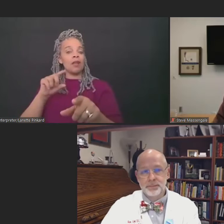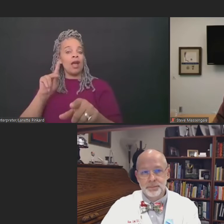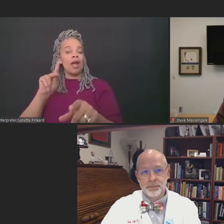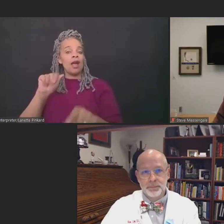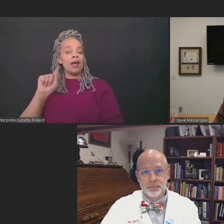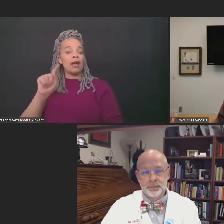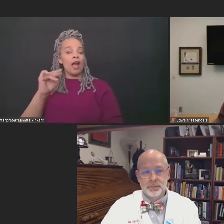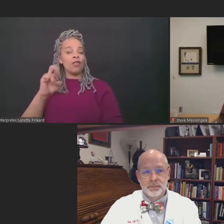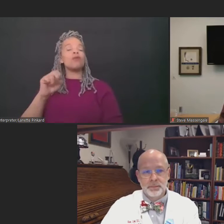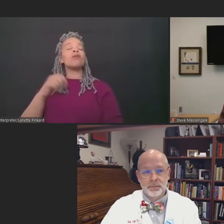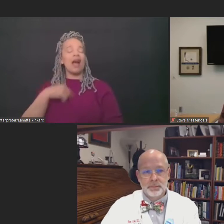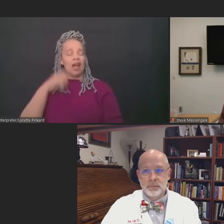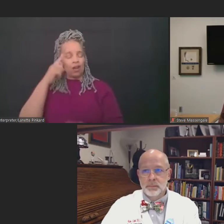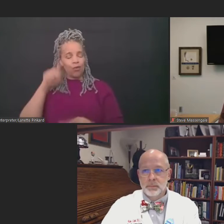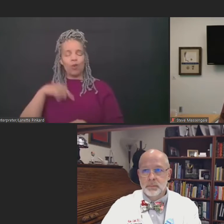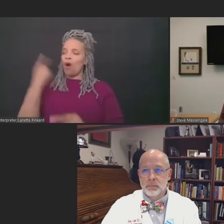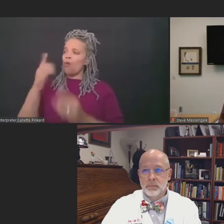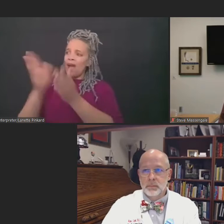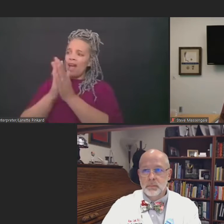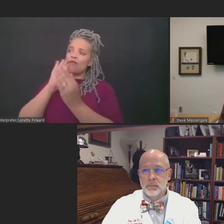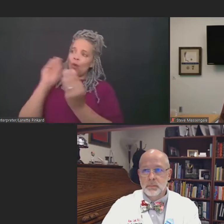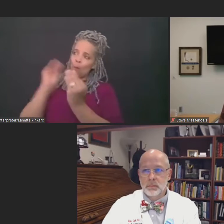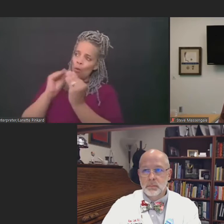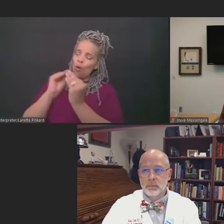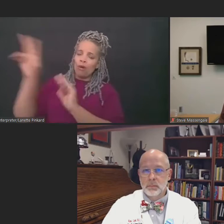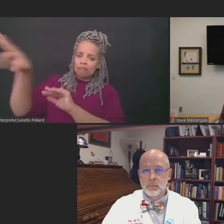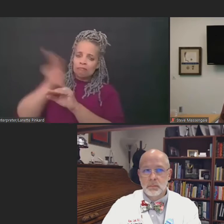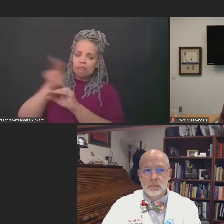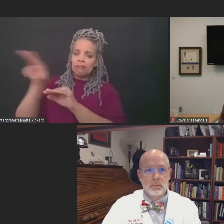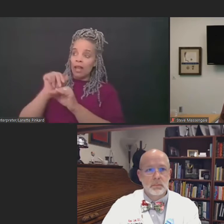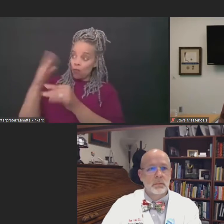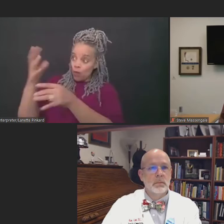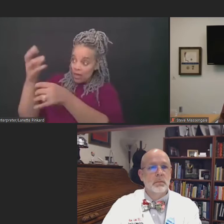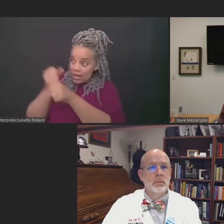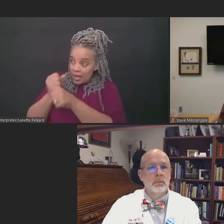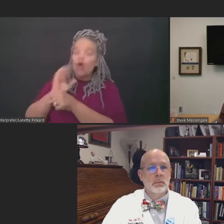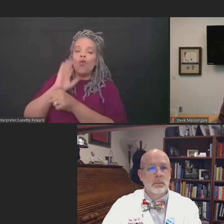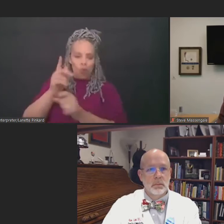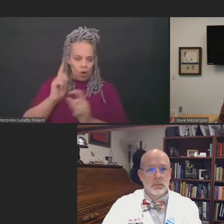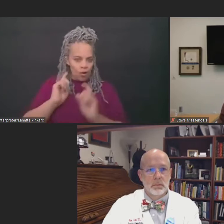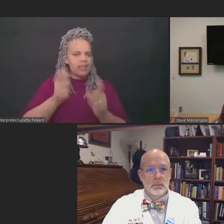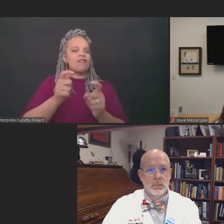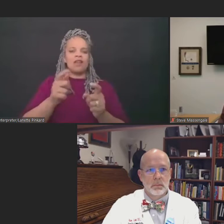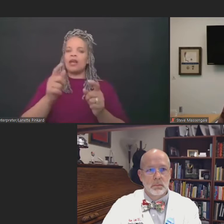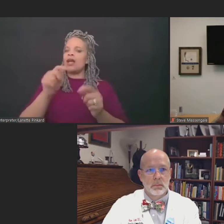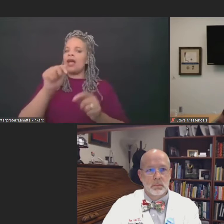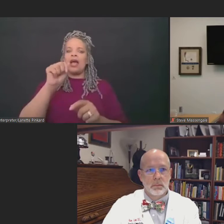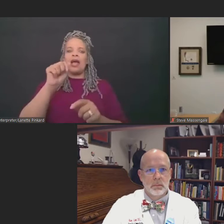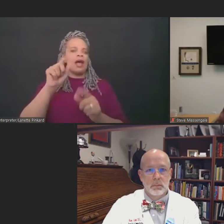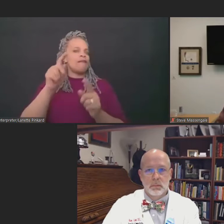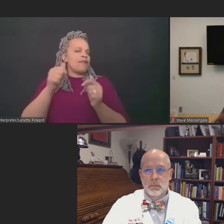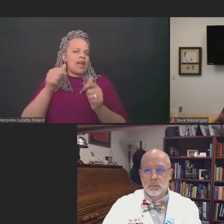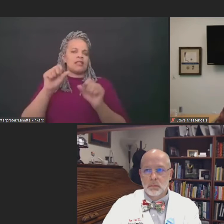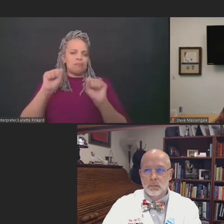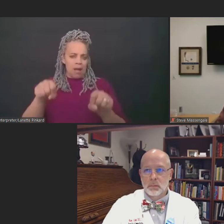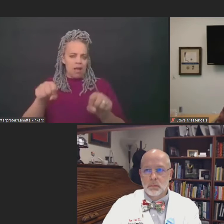asking for additional vaccine. If we get it, we will administer it as quickly as possible.